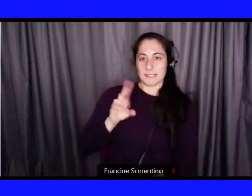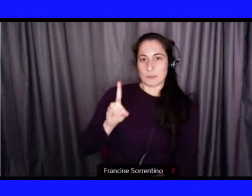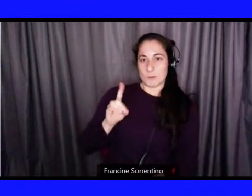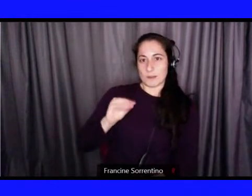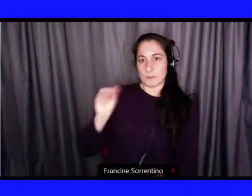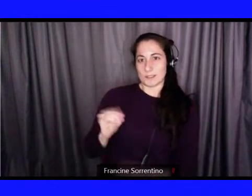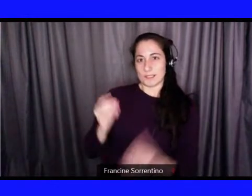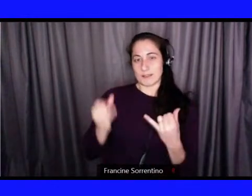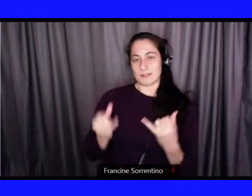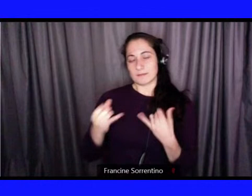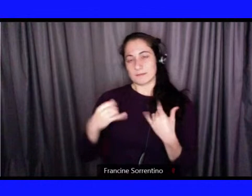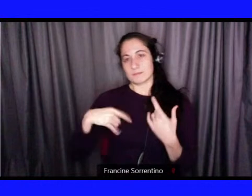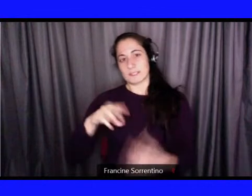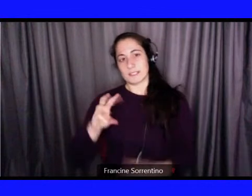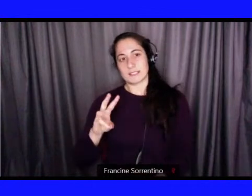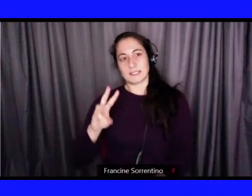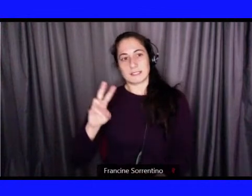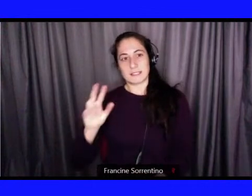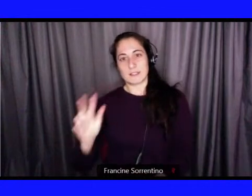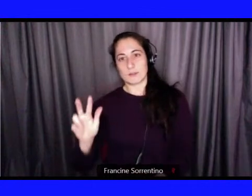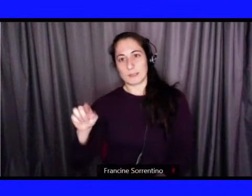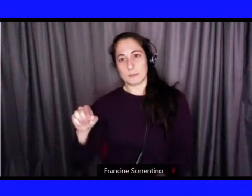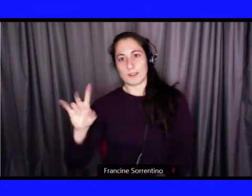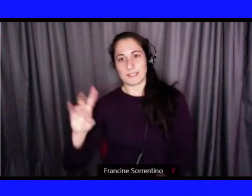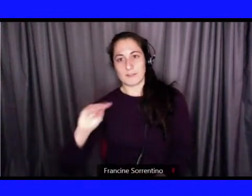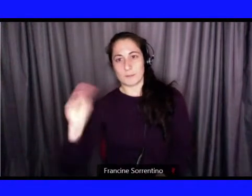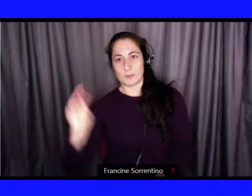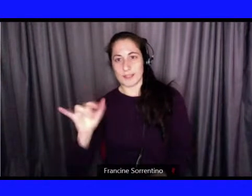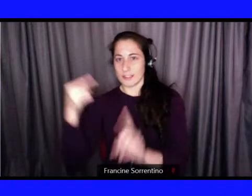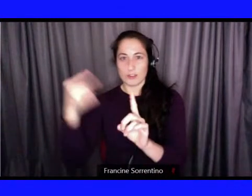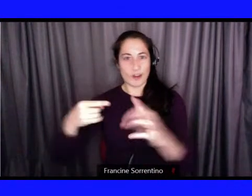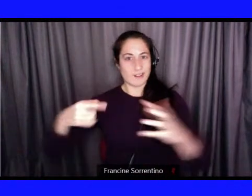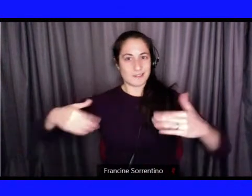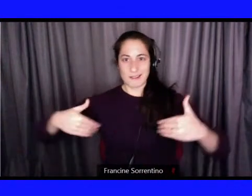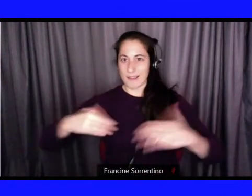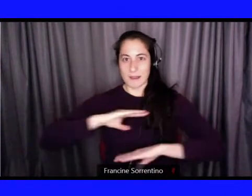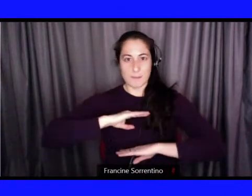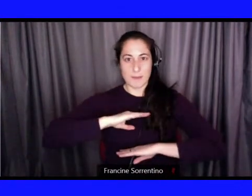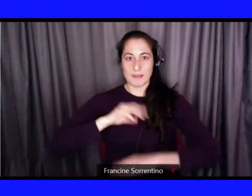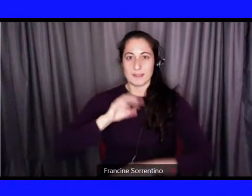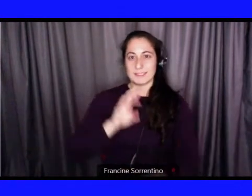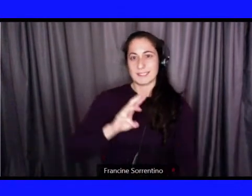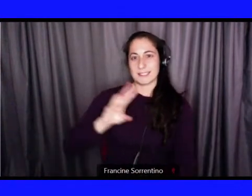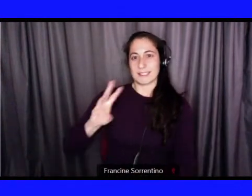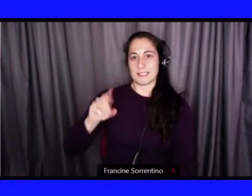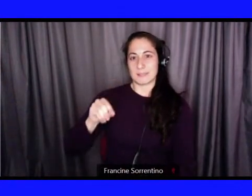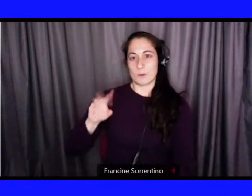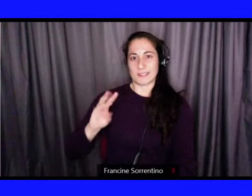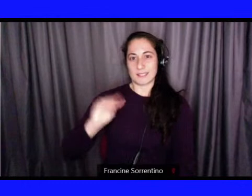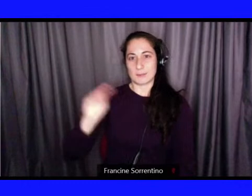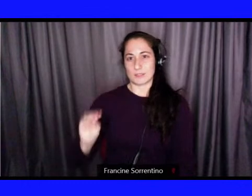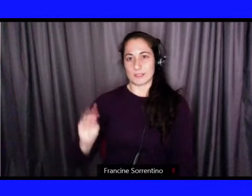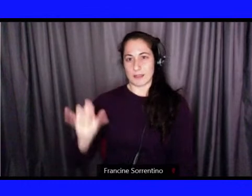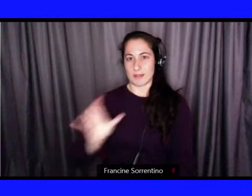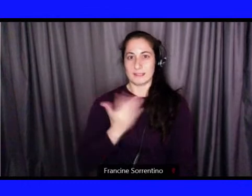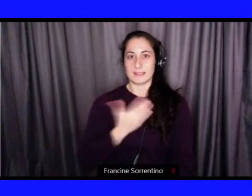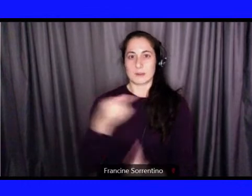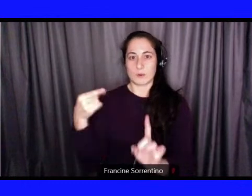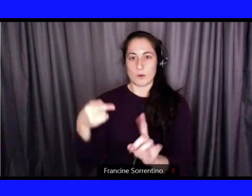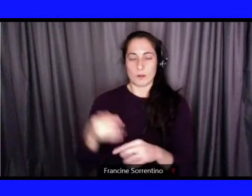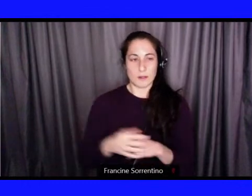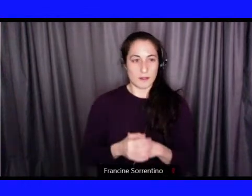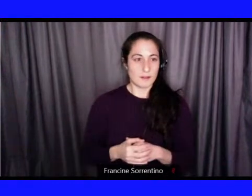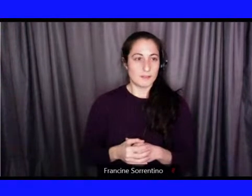office, also trending up ever so slightly, and getting so painfully close to our target